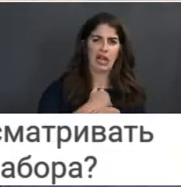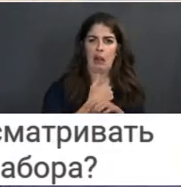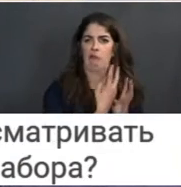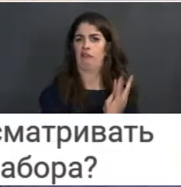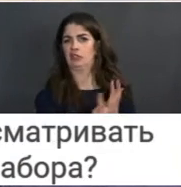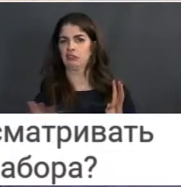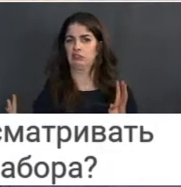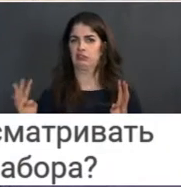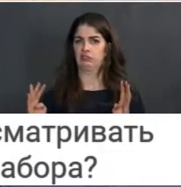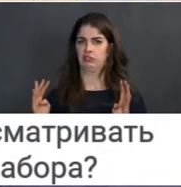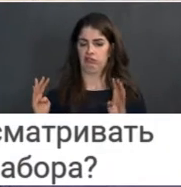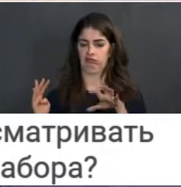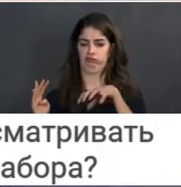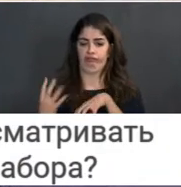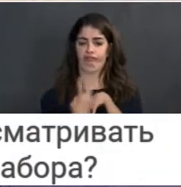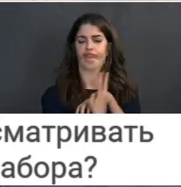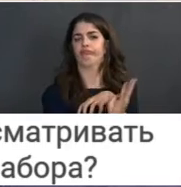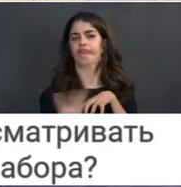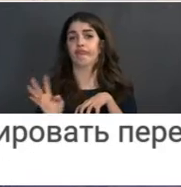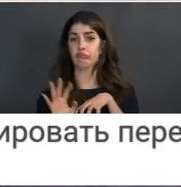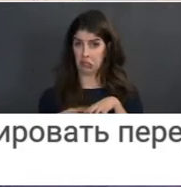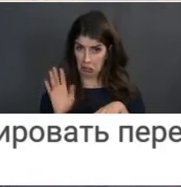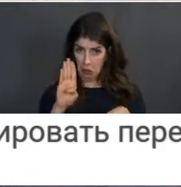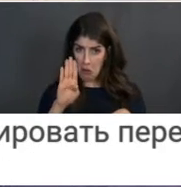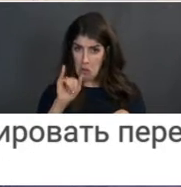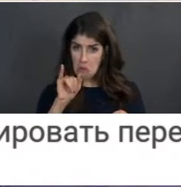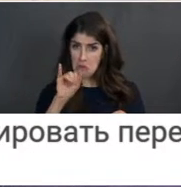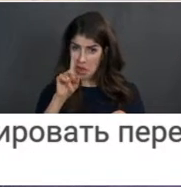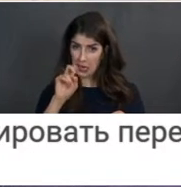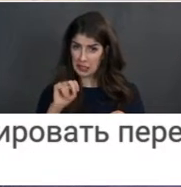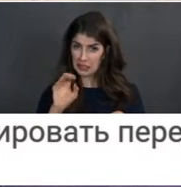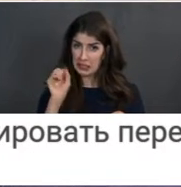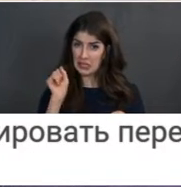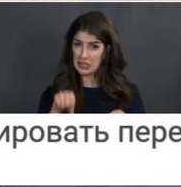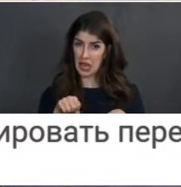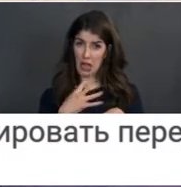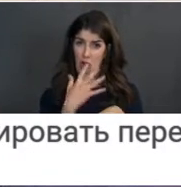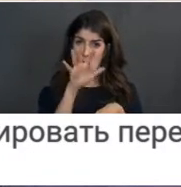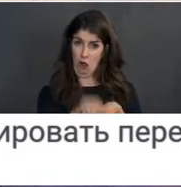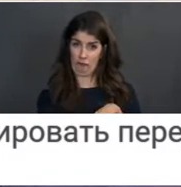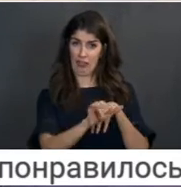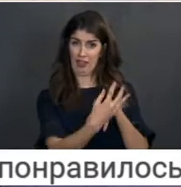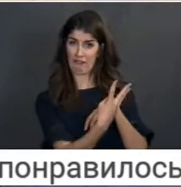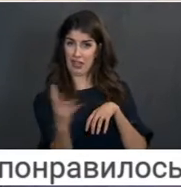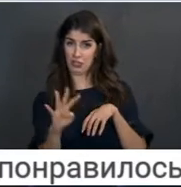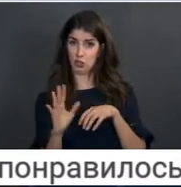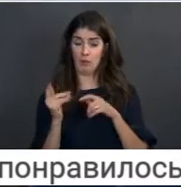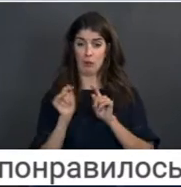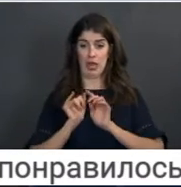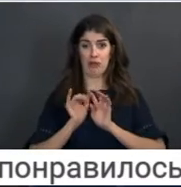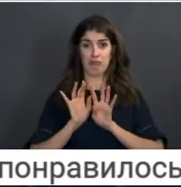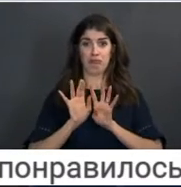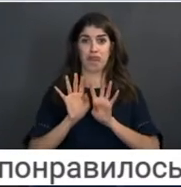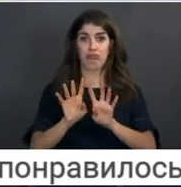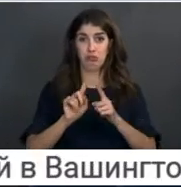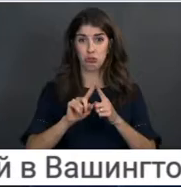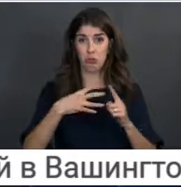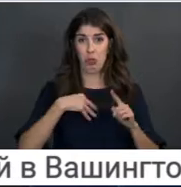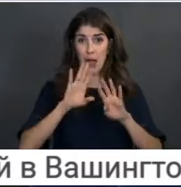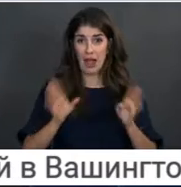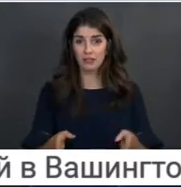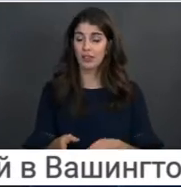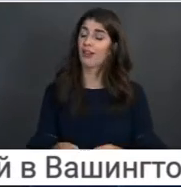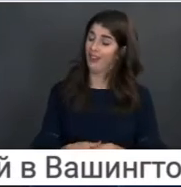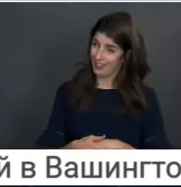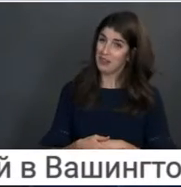Would President Biden consider bringing that fence down so people can take photos in front of the White House again? Well, I think we'd all like that,